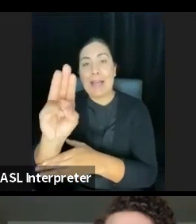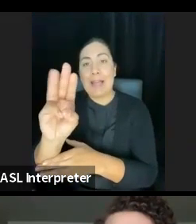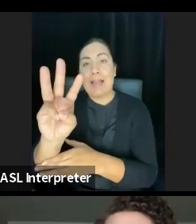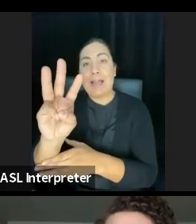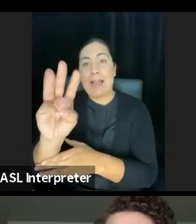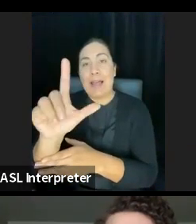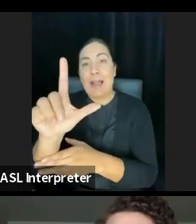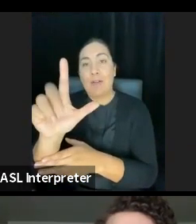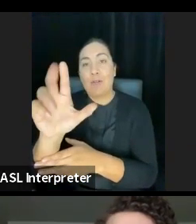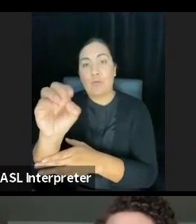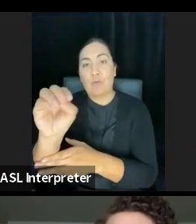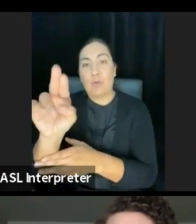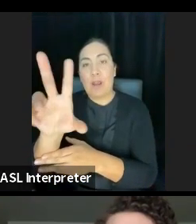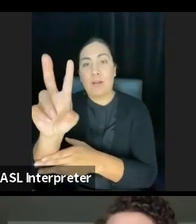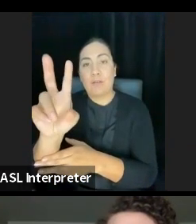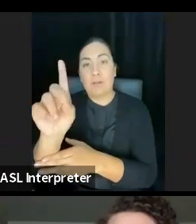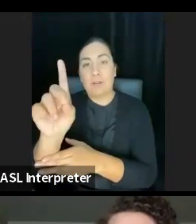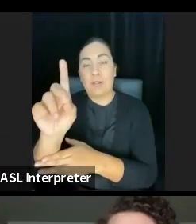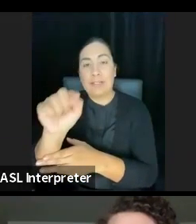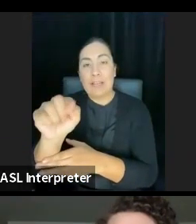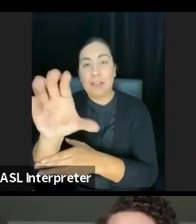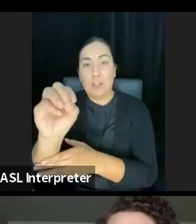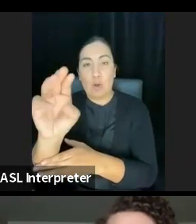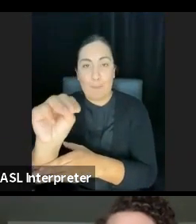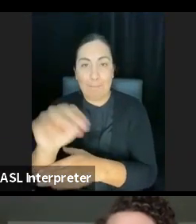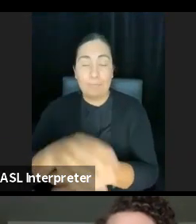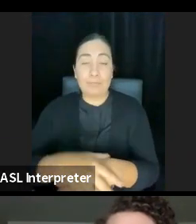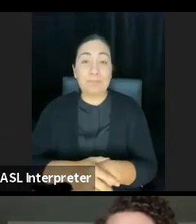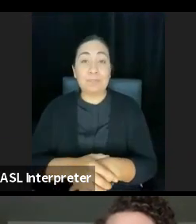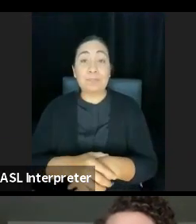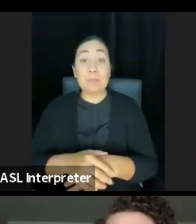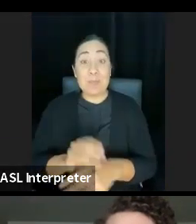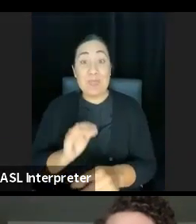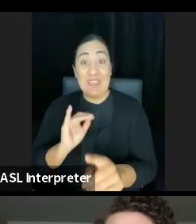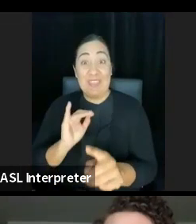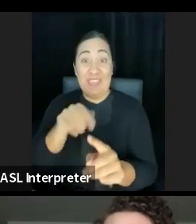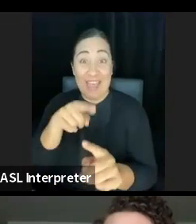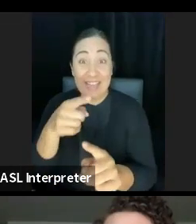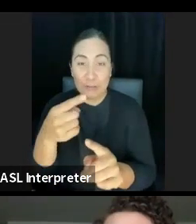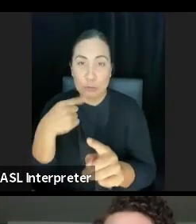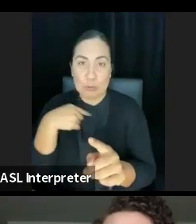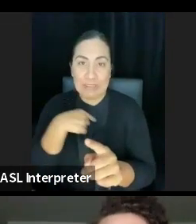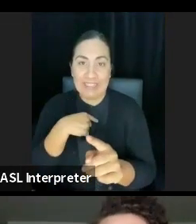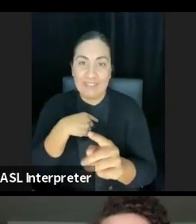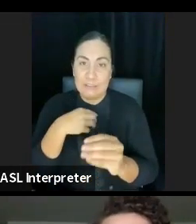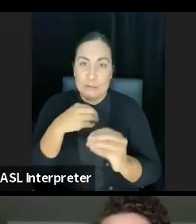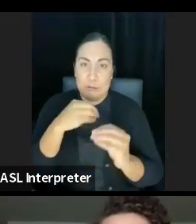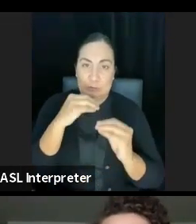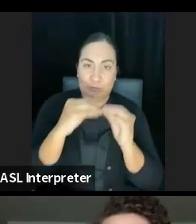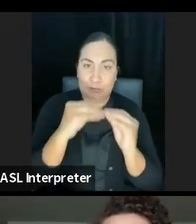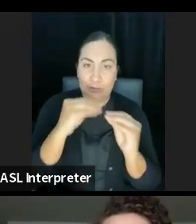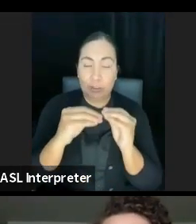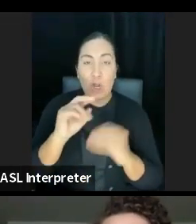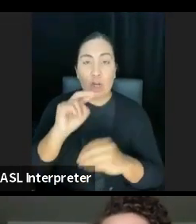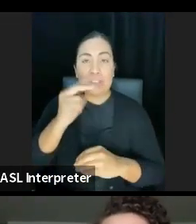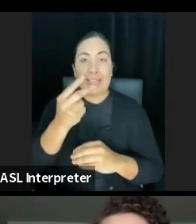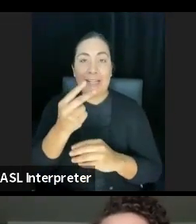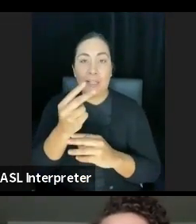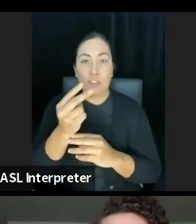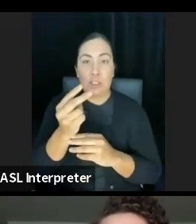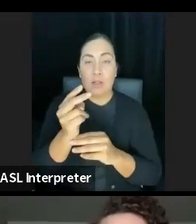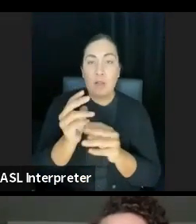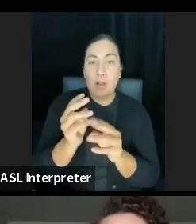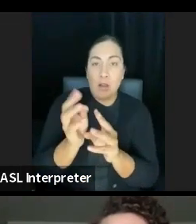artistresource@howlround.com. And on that note, we have a correction from our second webinar with Amy Smith, which was focused on